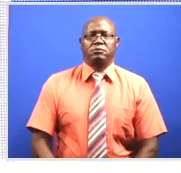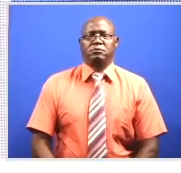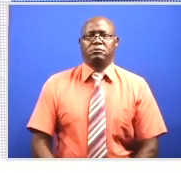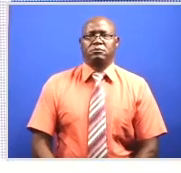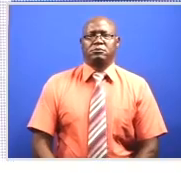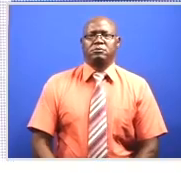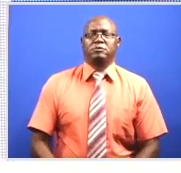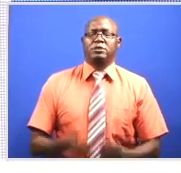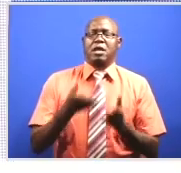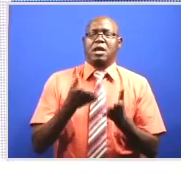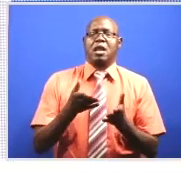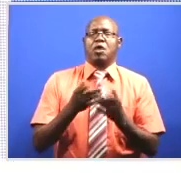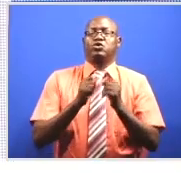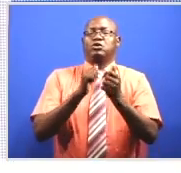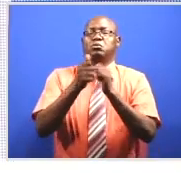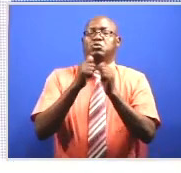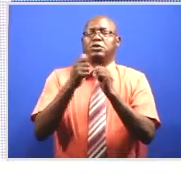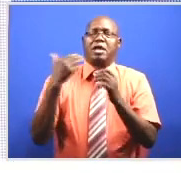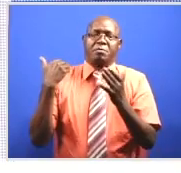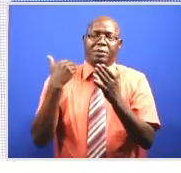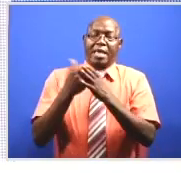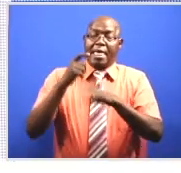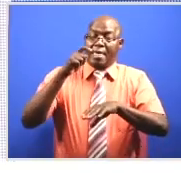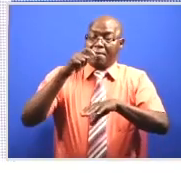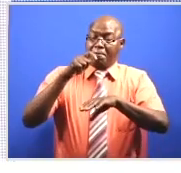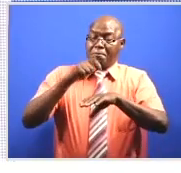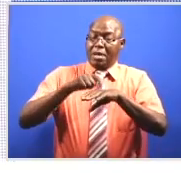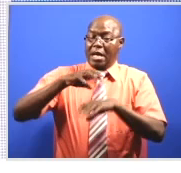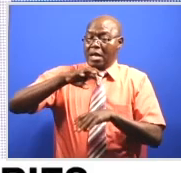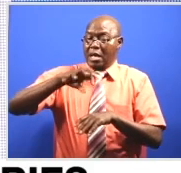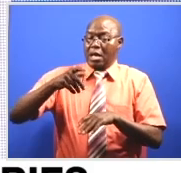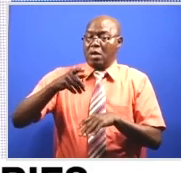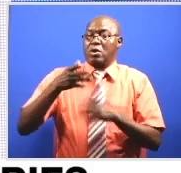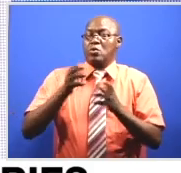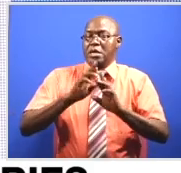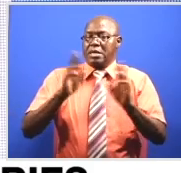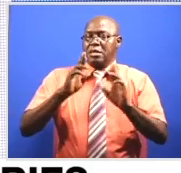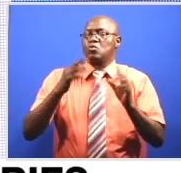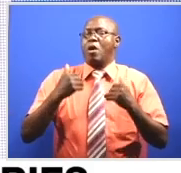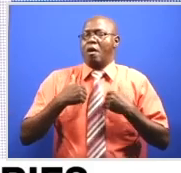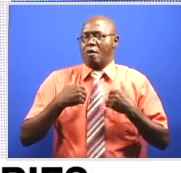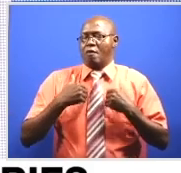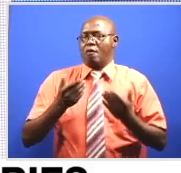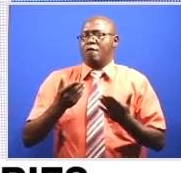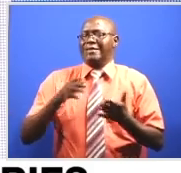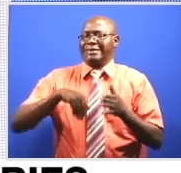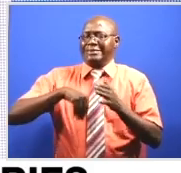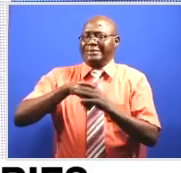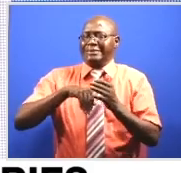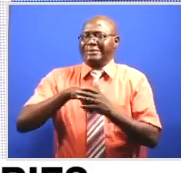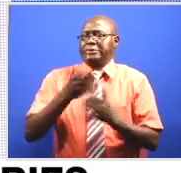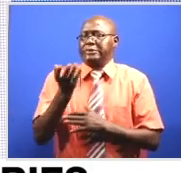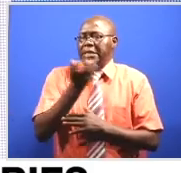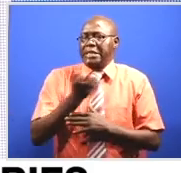And now sports updates for today. Embu County is set to have the first of its kind stadium in the country as the